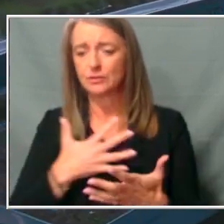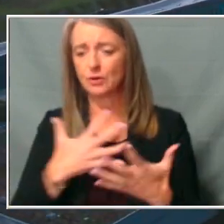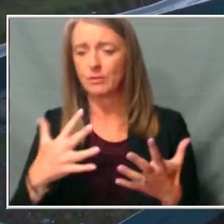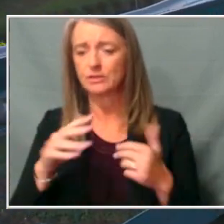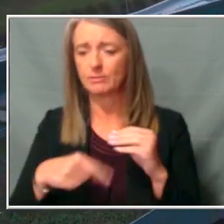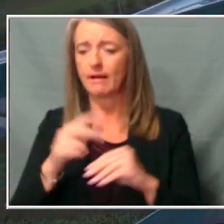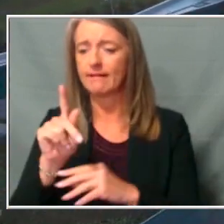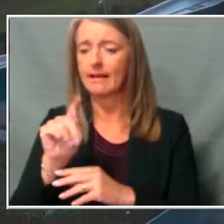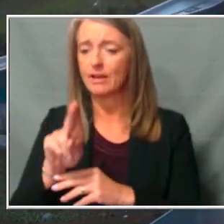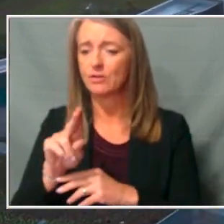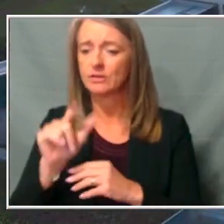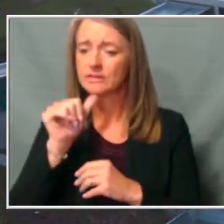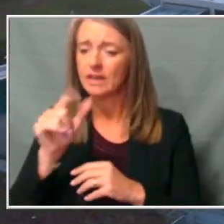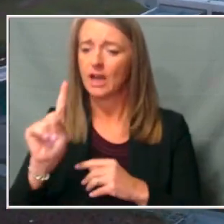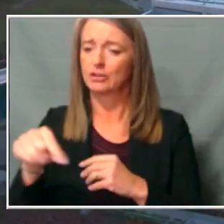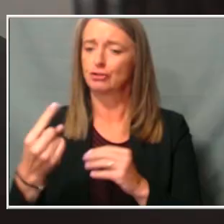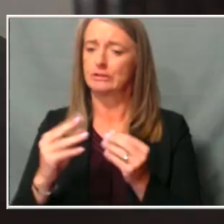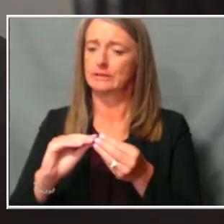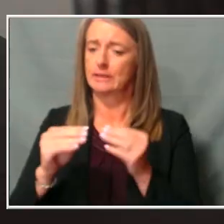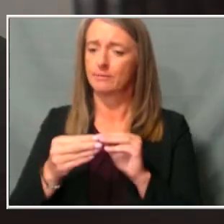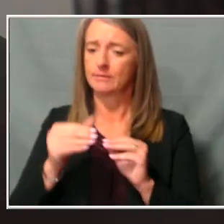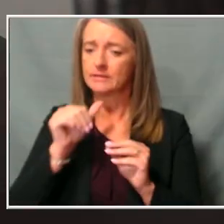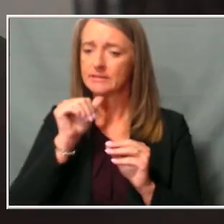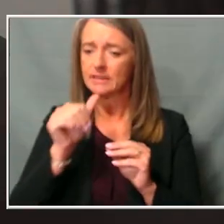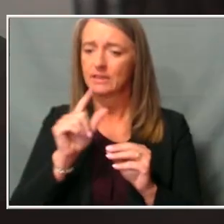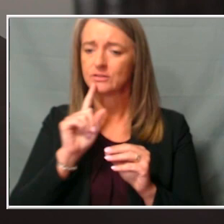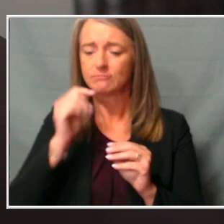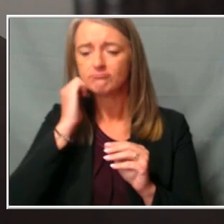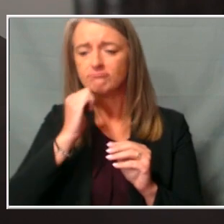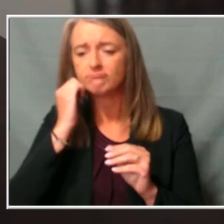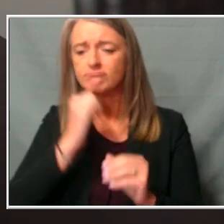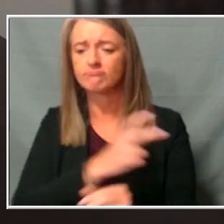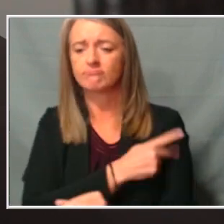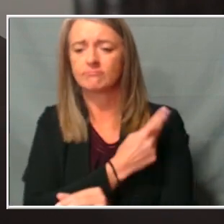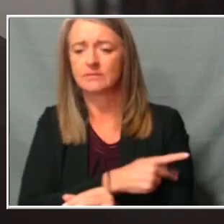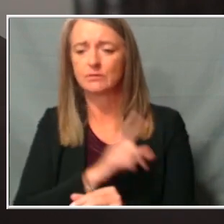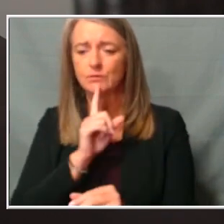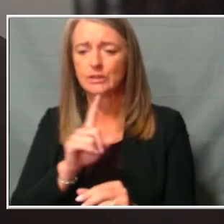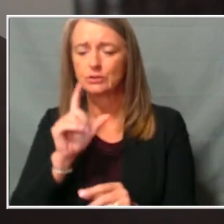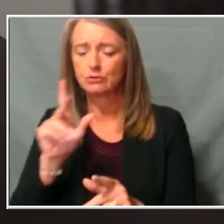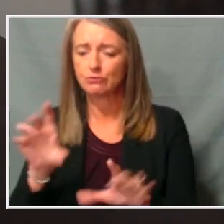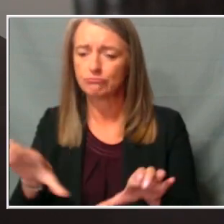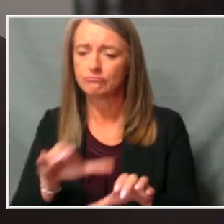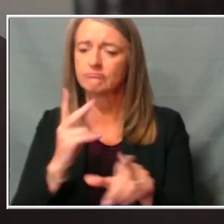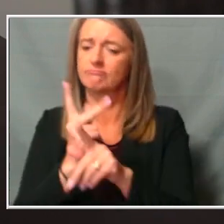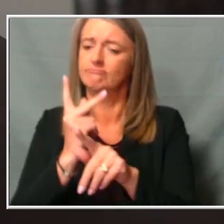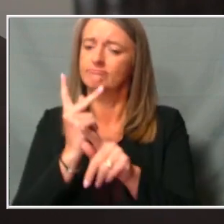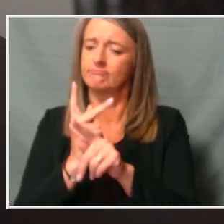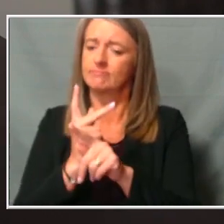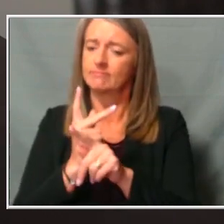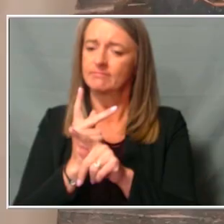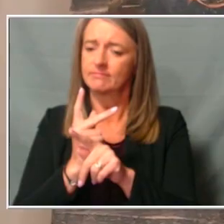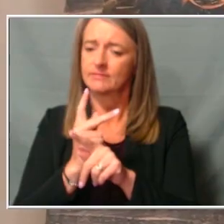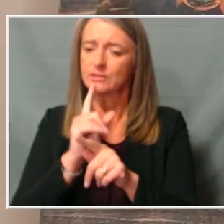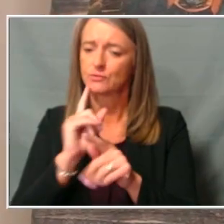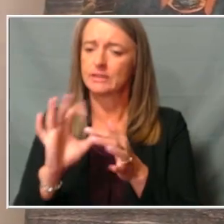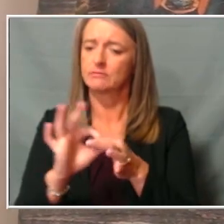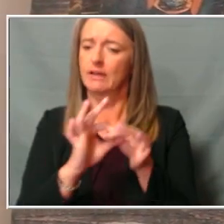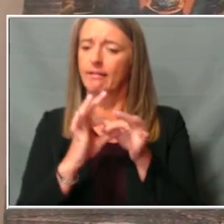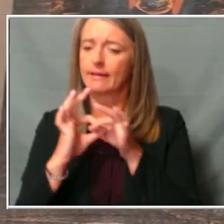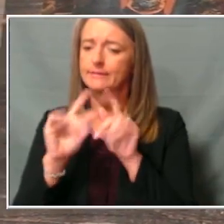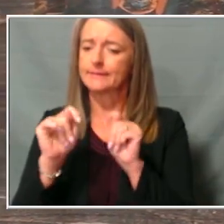is you're not just a number, you're not just a everyday patient. They really do take care of you, and it's as a collective